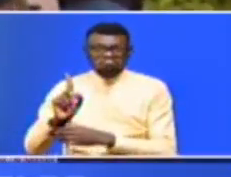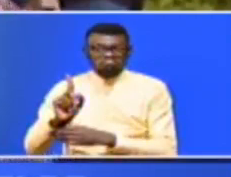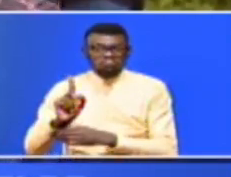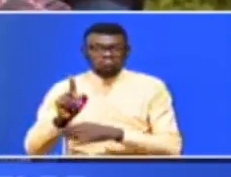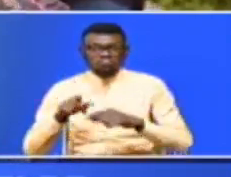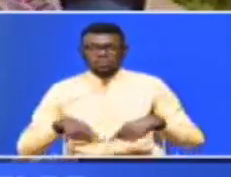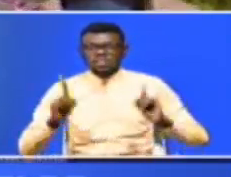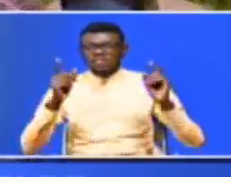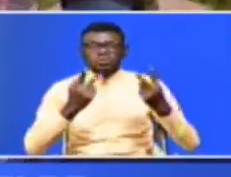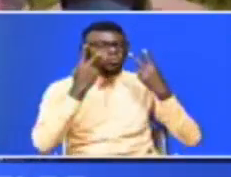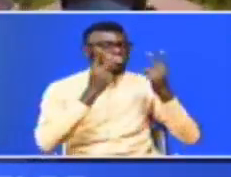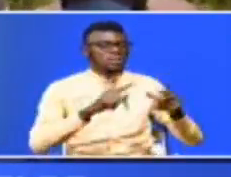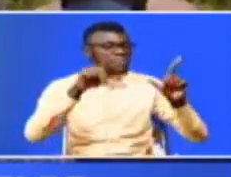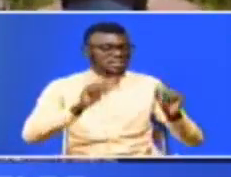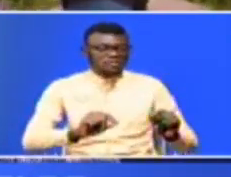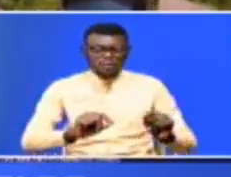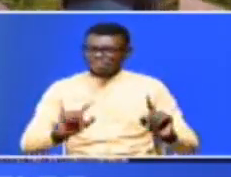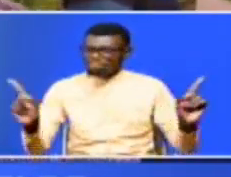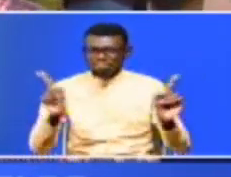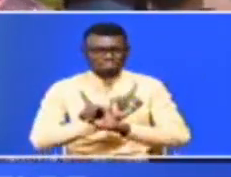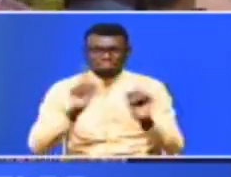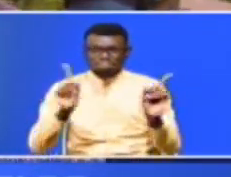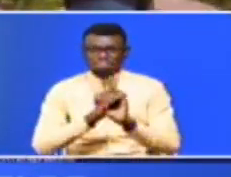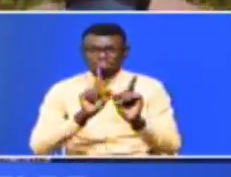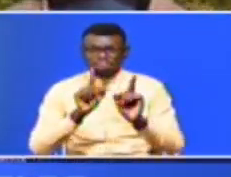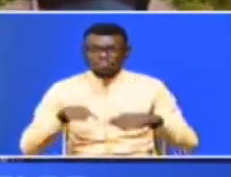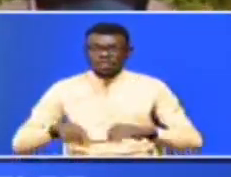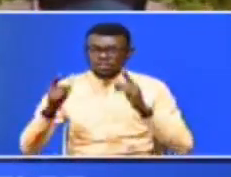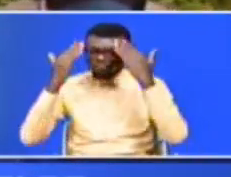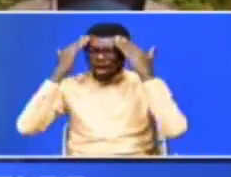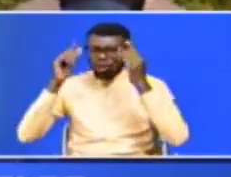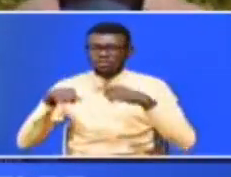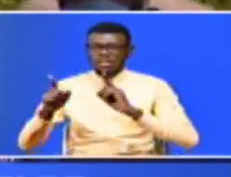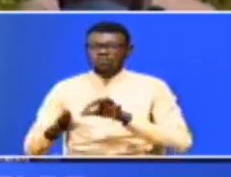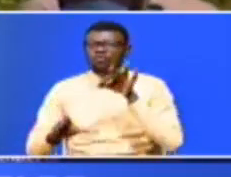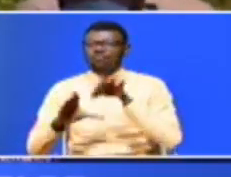Yeye si mtu wa kuchukuliwa hivi hii. Nyinyi wenyewe mlimchagua.